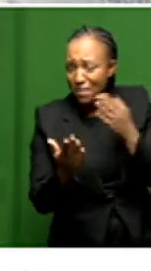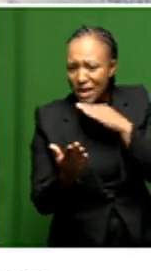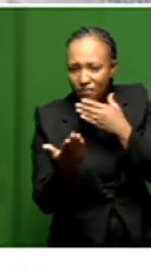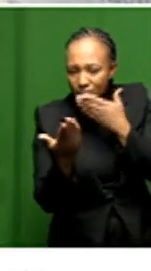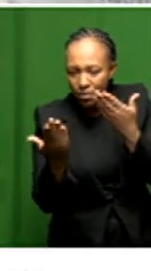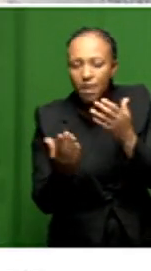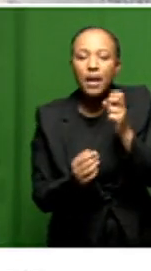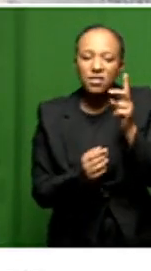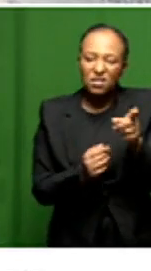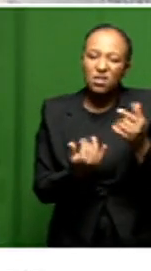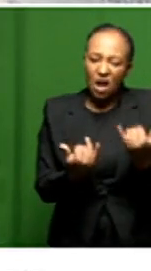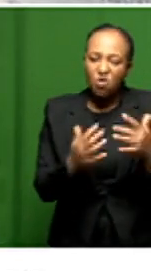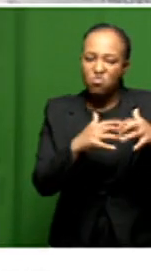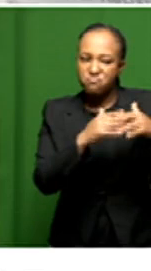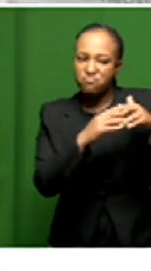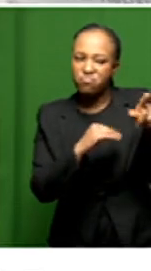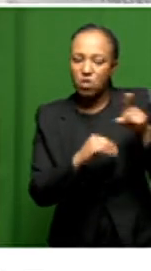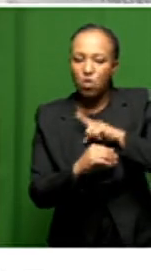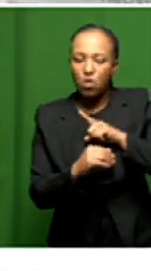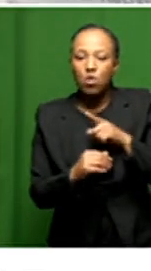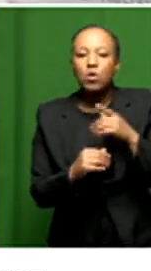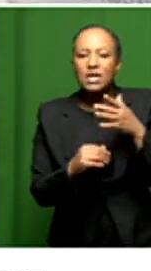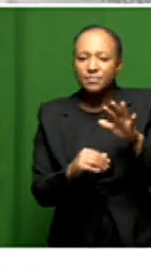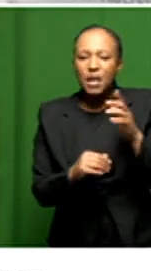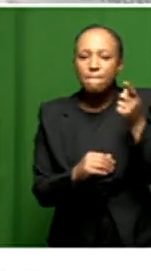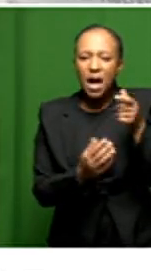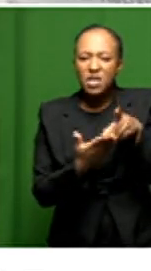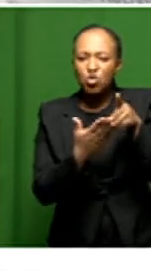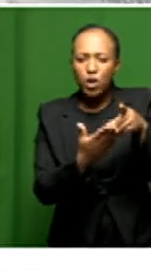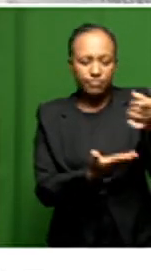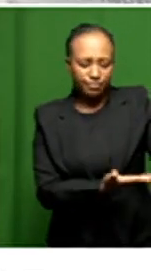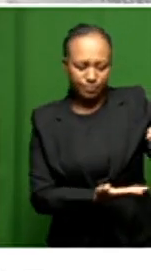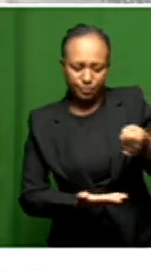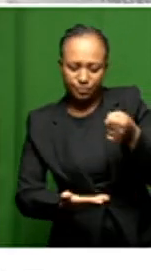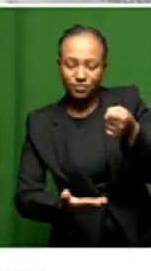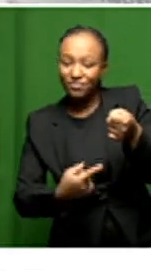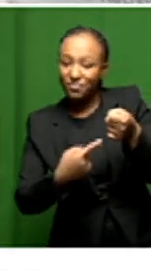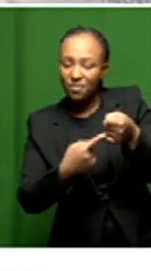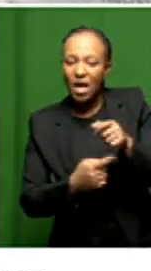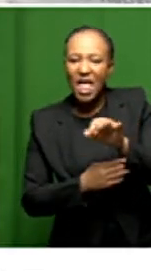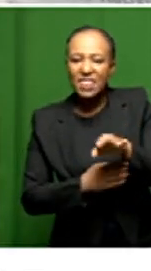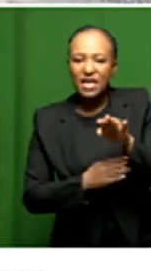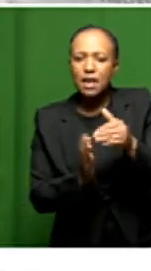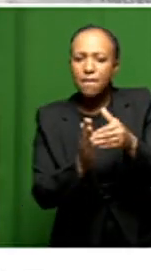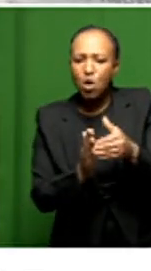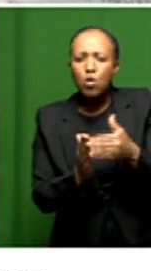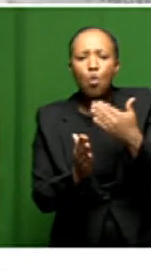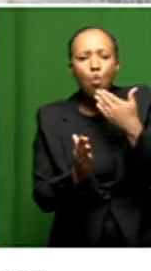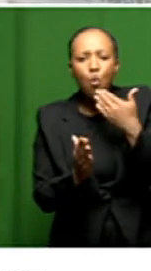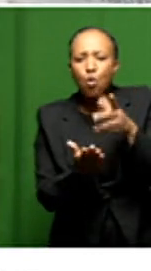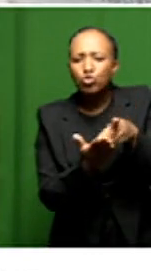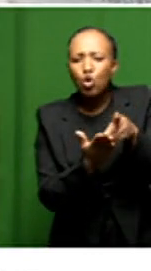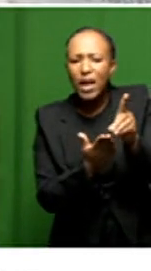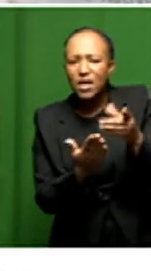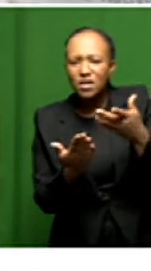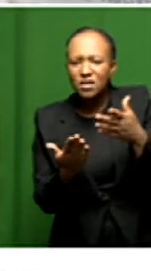you're going with this. But let's talk about the money that's already been donated. So we're talking about 13 million rand. Who has been donating? I mean, is it mostly